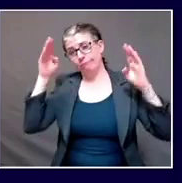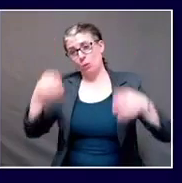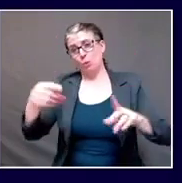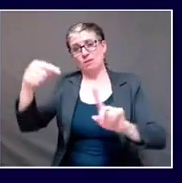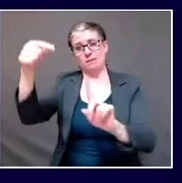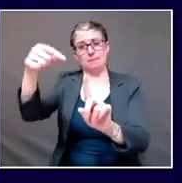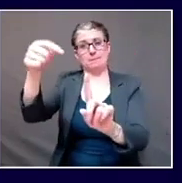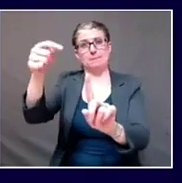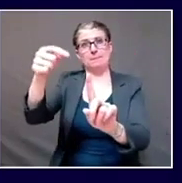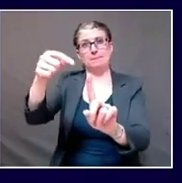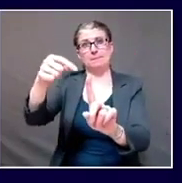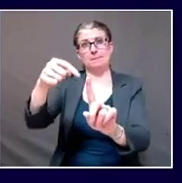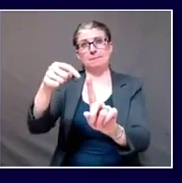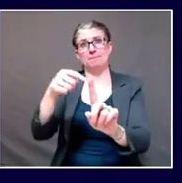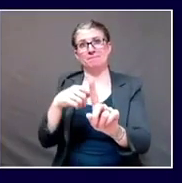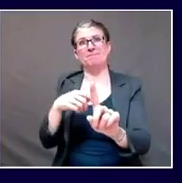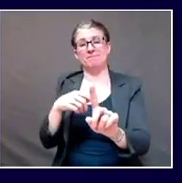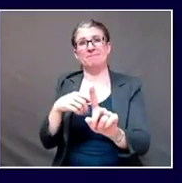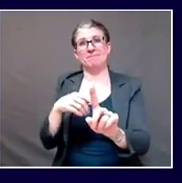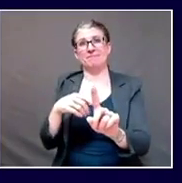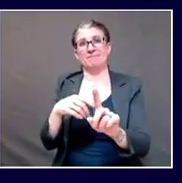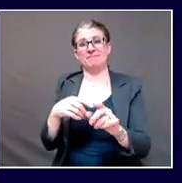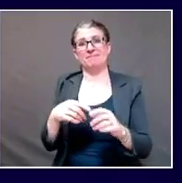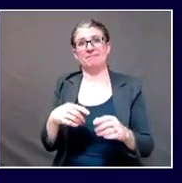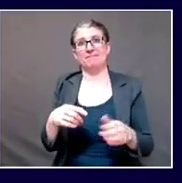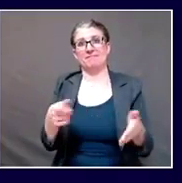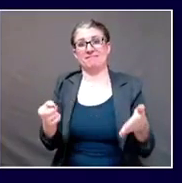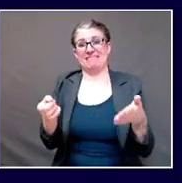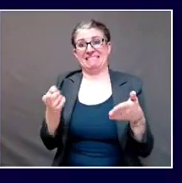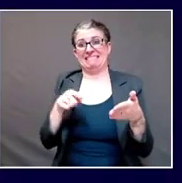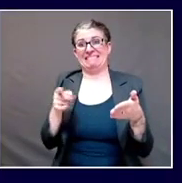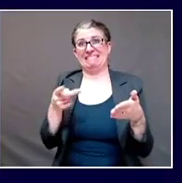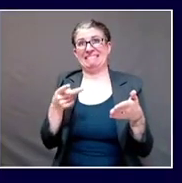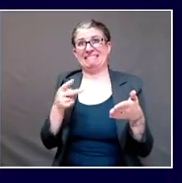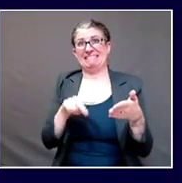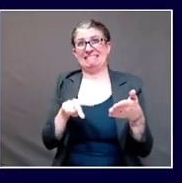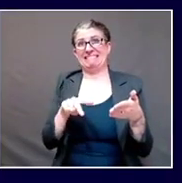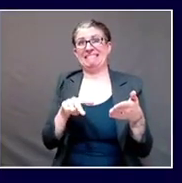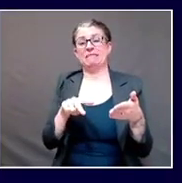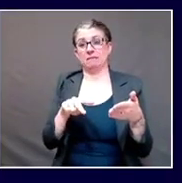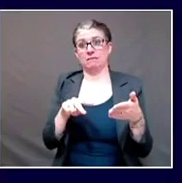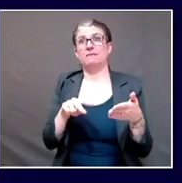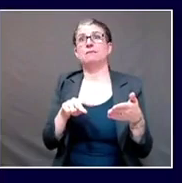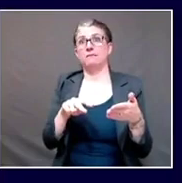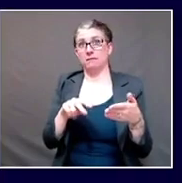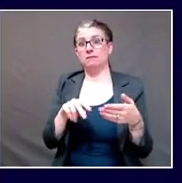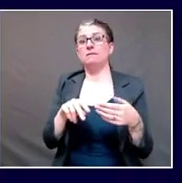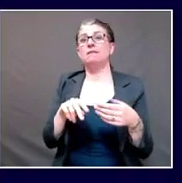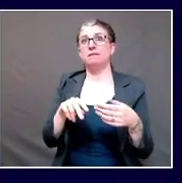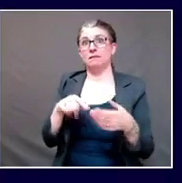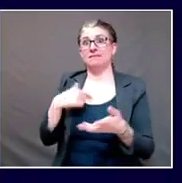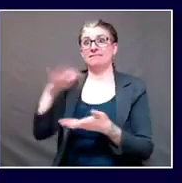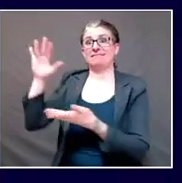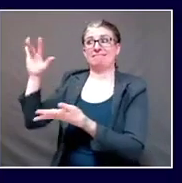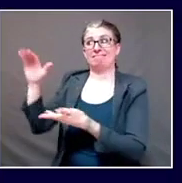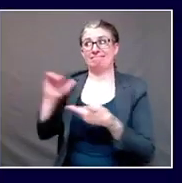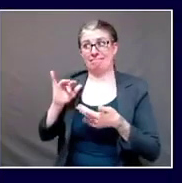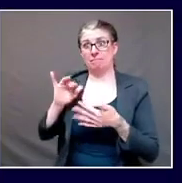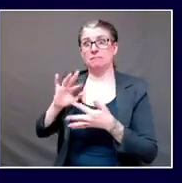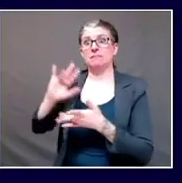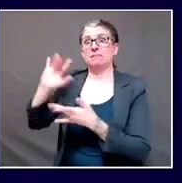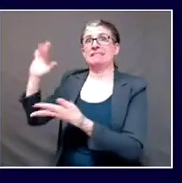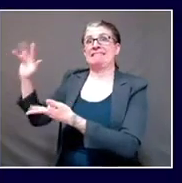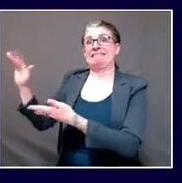The vaccines that we expect to get in these first three weeks don't even cover half of what is